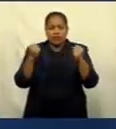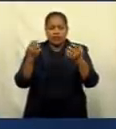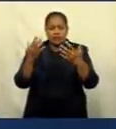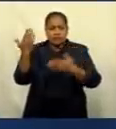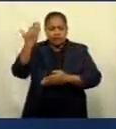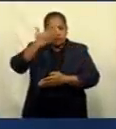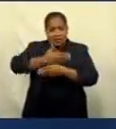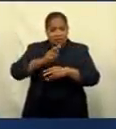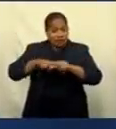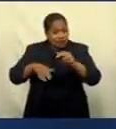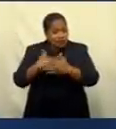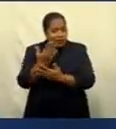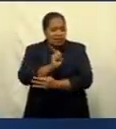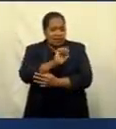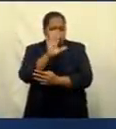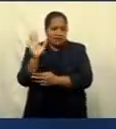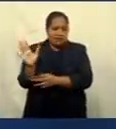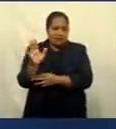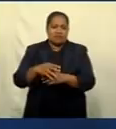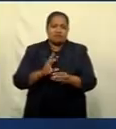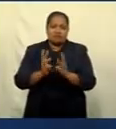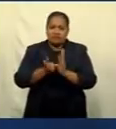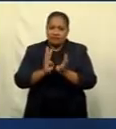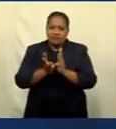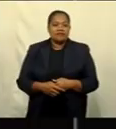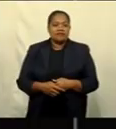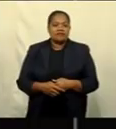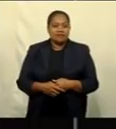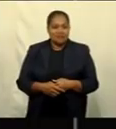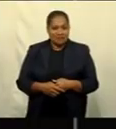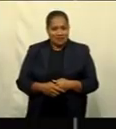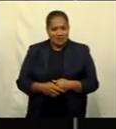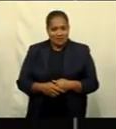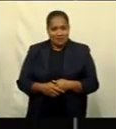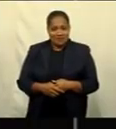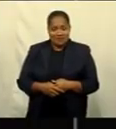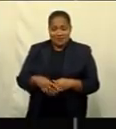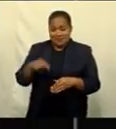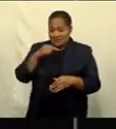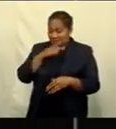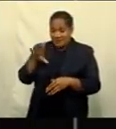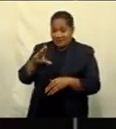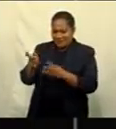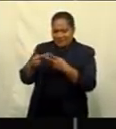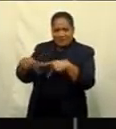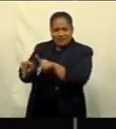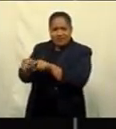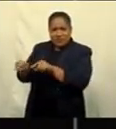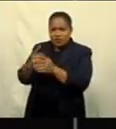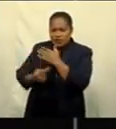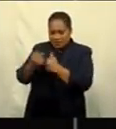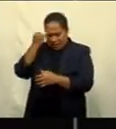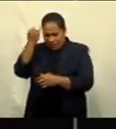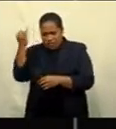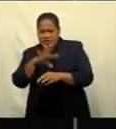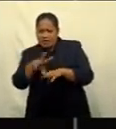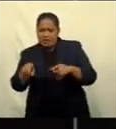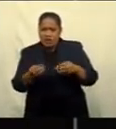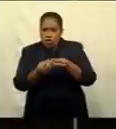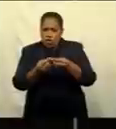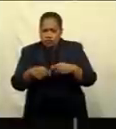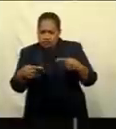is generally fine conditions expected over most parts of the country. Gab Boys from Montreal reimagines everyday objects like